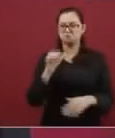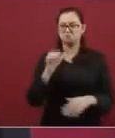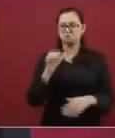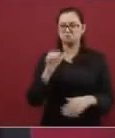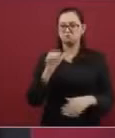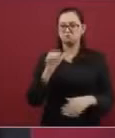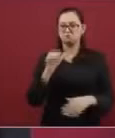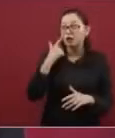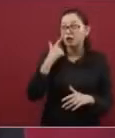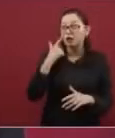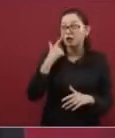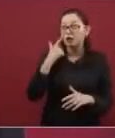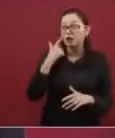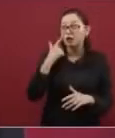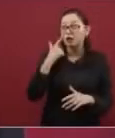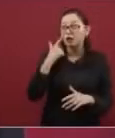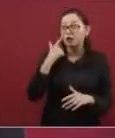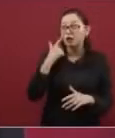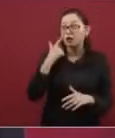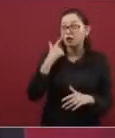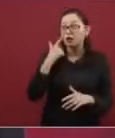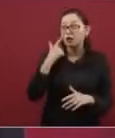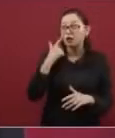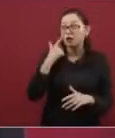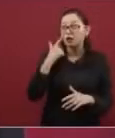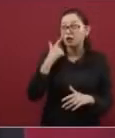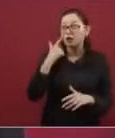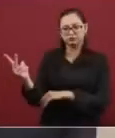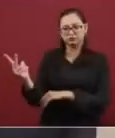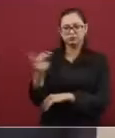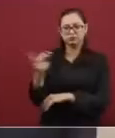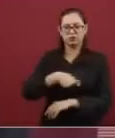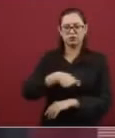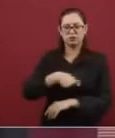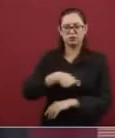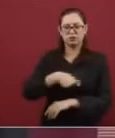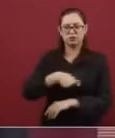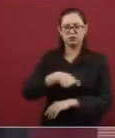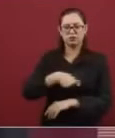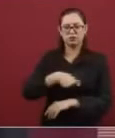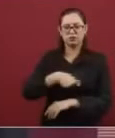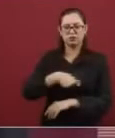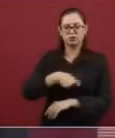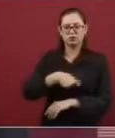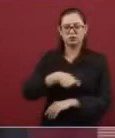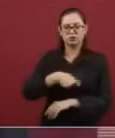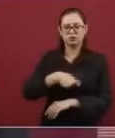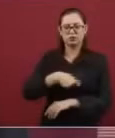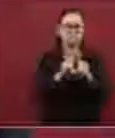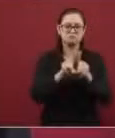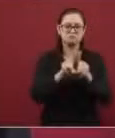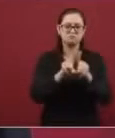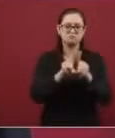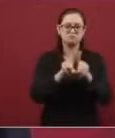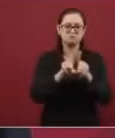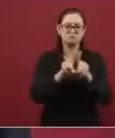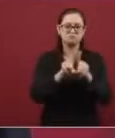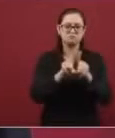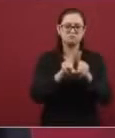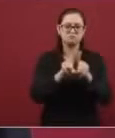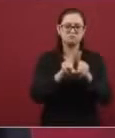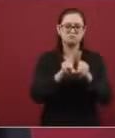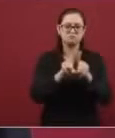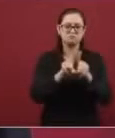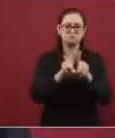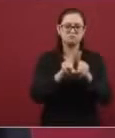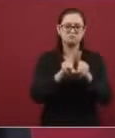until it's considered prudent in respect for the Spaniards